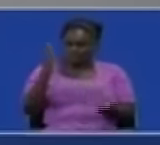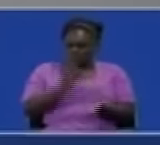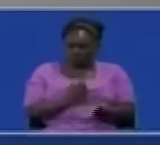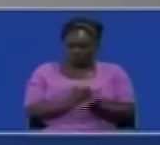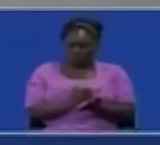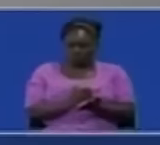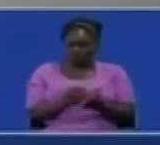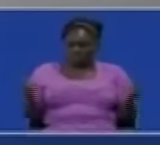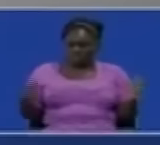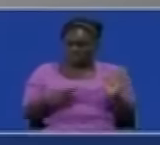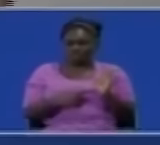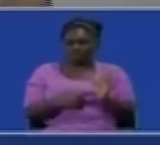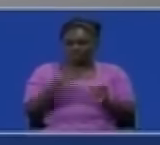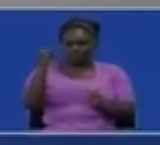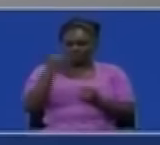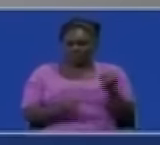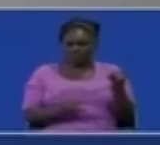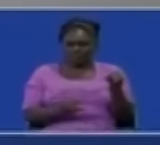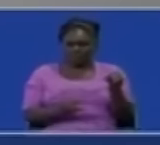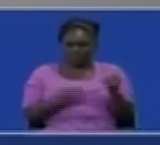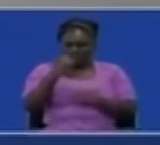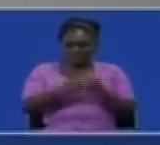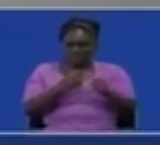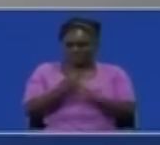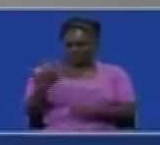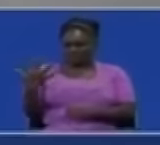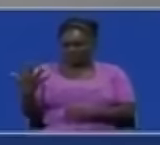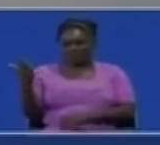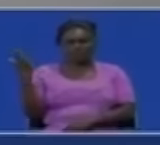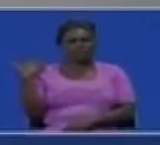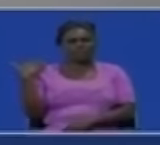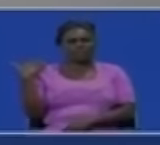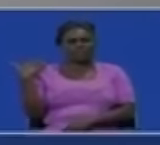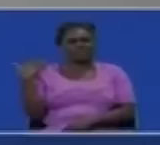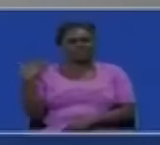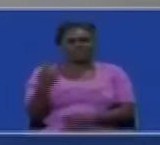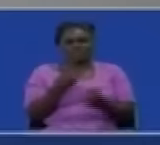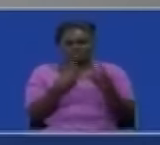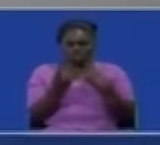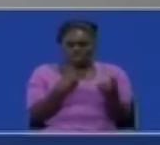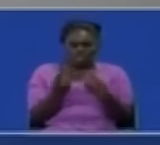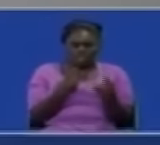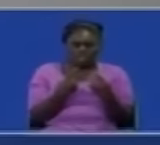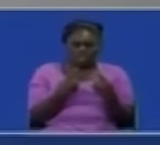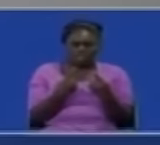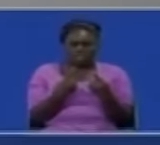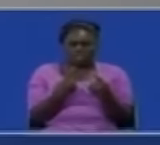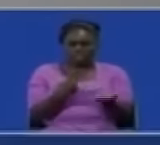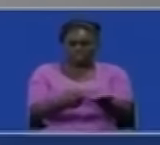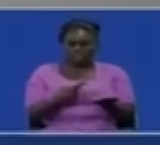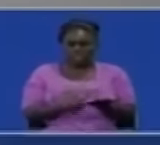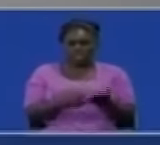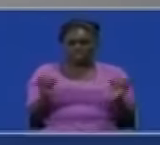ominous. And finally, in the 5 years that we have been talking about, we have been not discussing